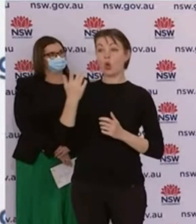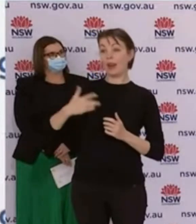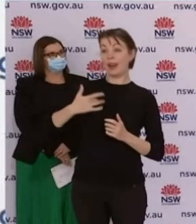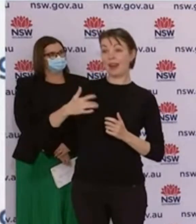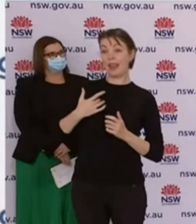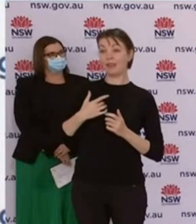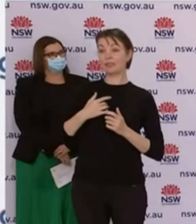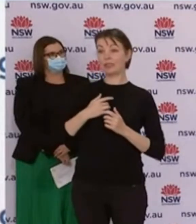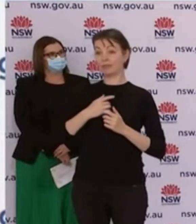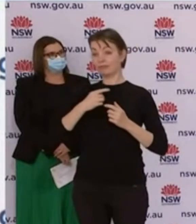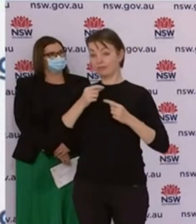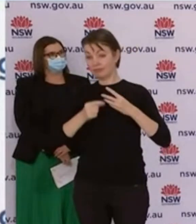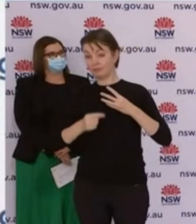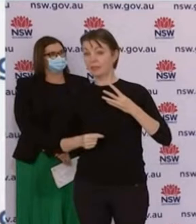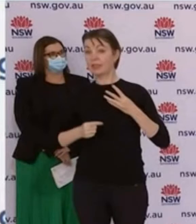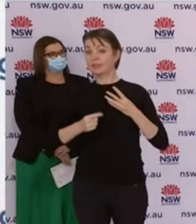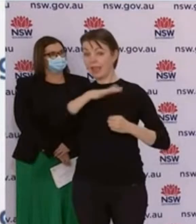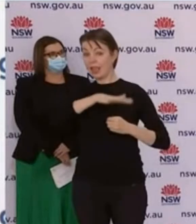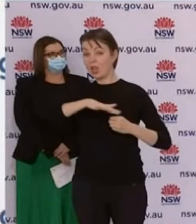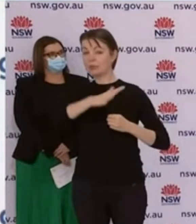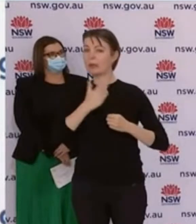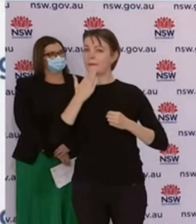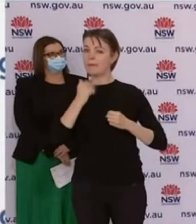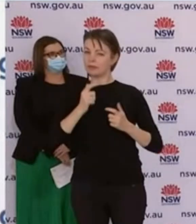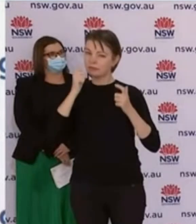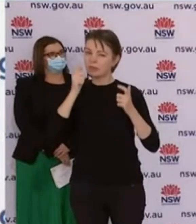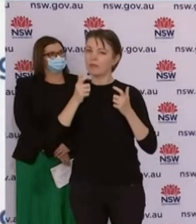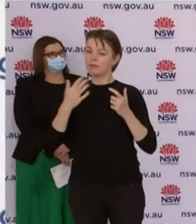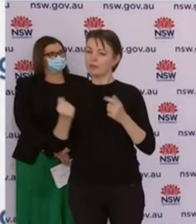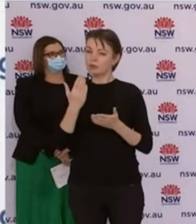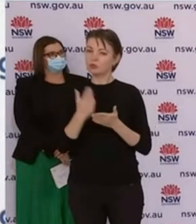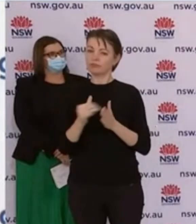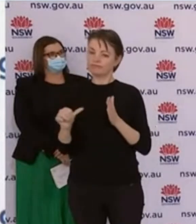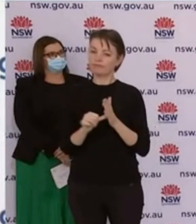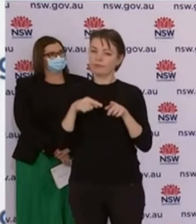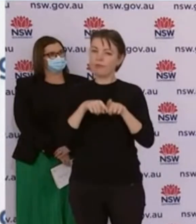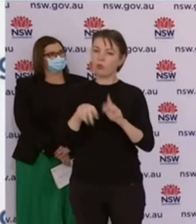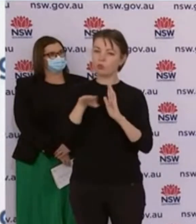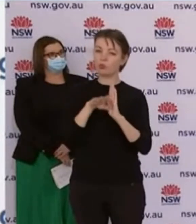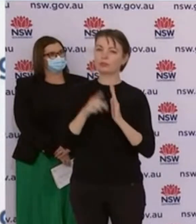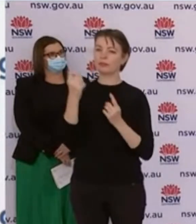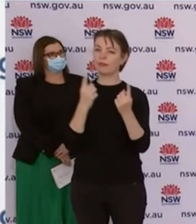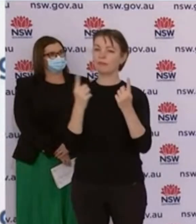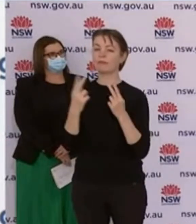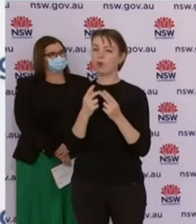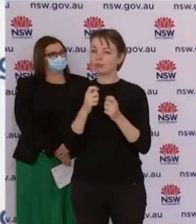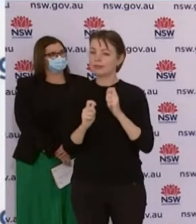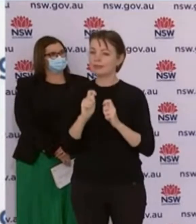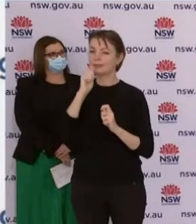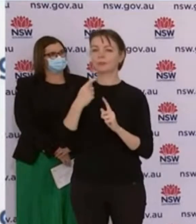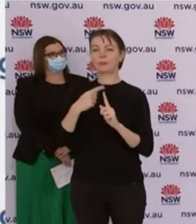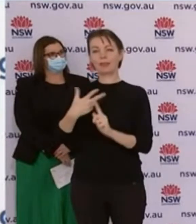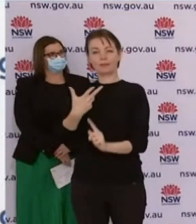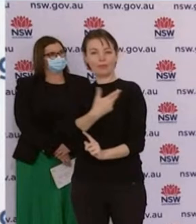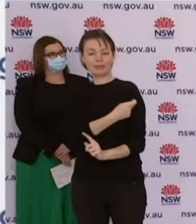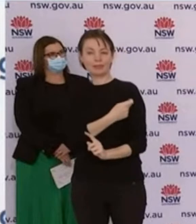to again pay extra vigilance to following the public health orders, to coming forward for testing, and to get vaccinated as